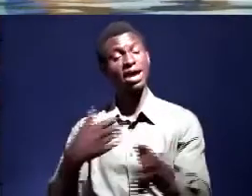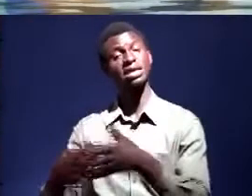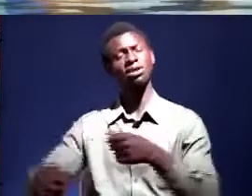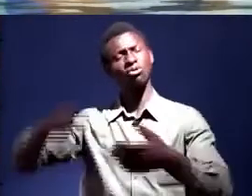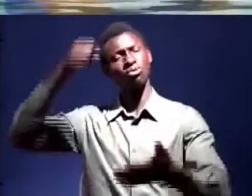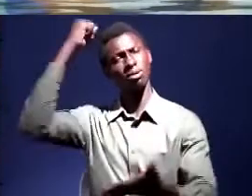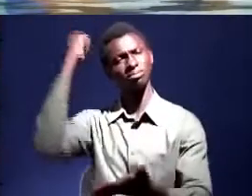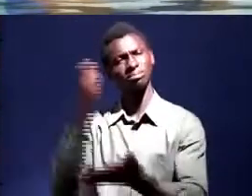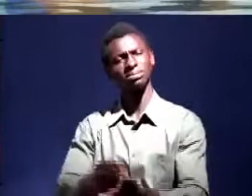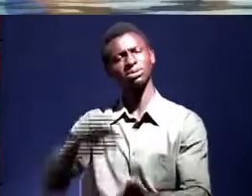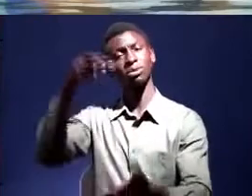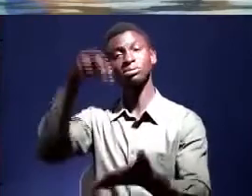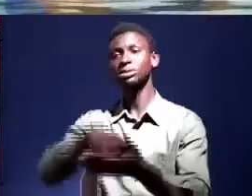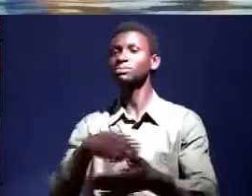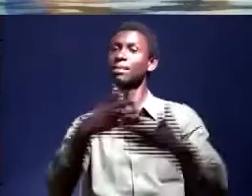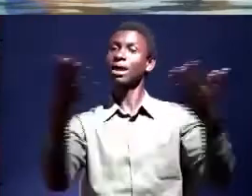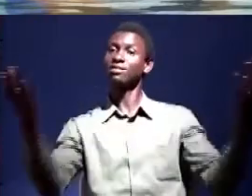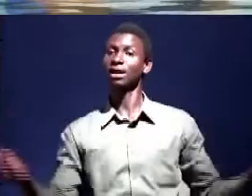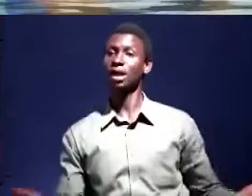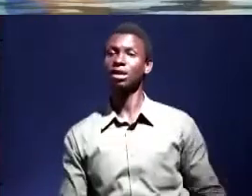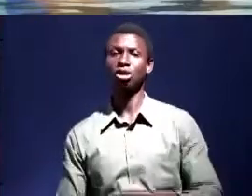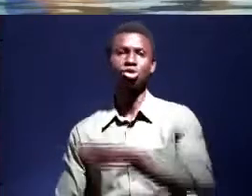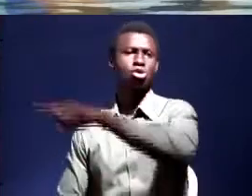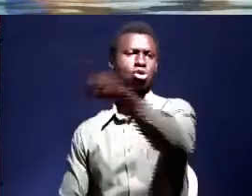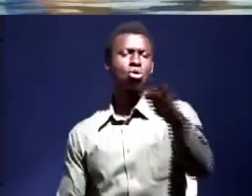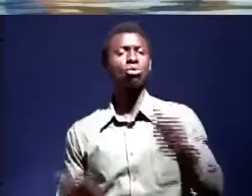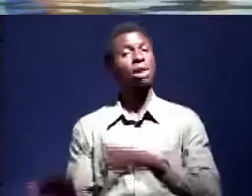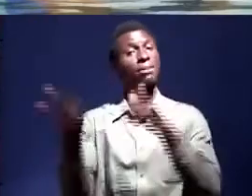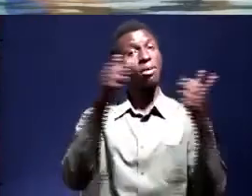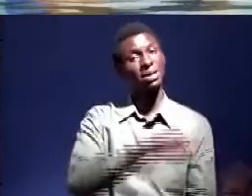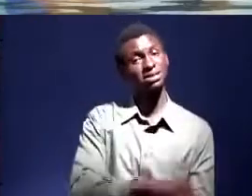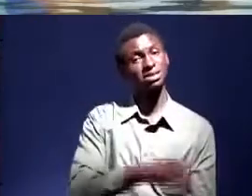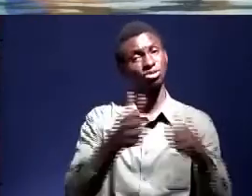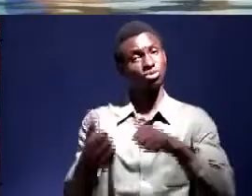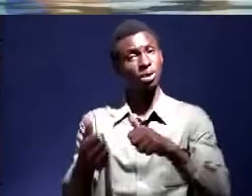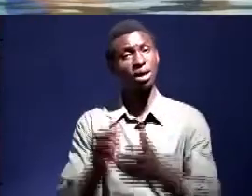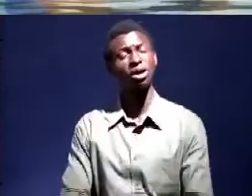When we're baptized, we step out of the crowd.